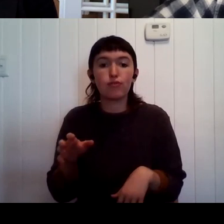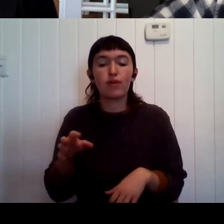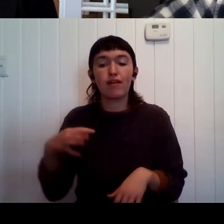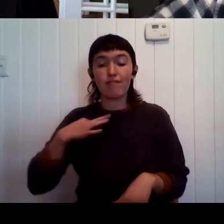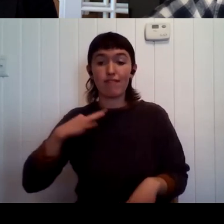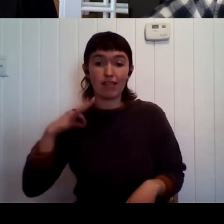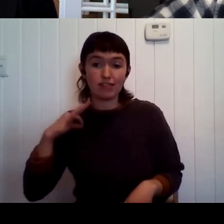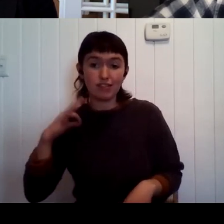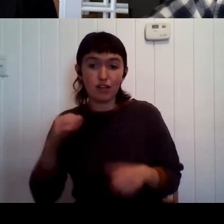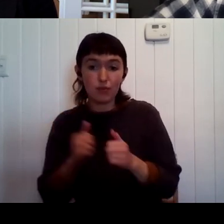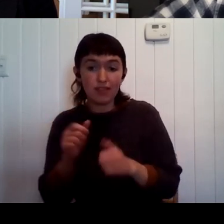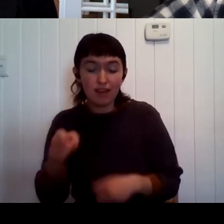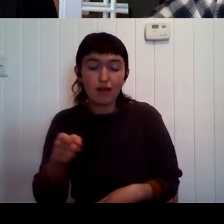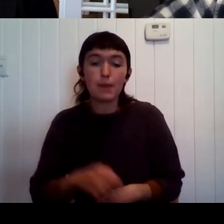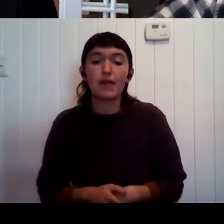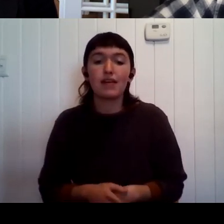competitions that